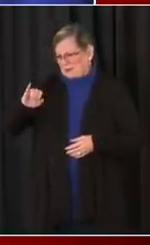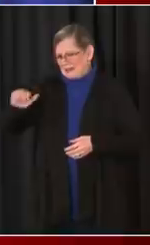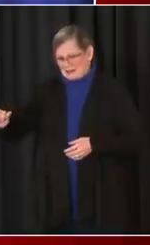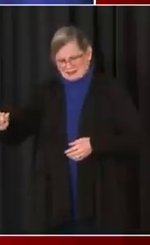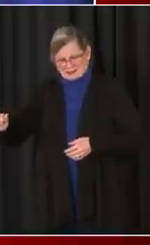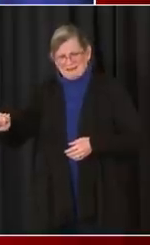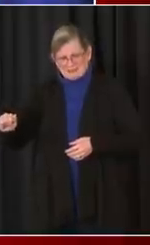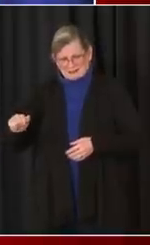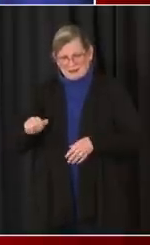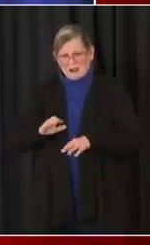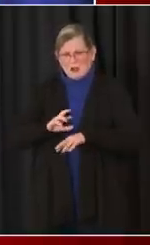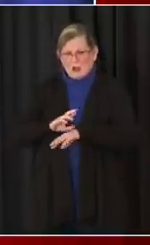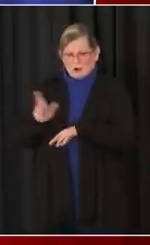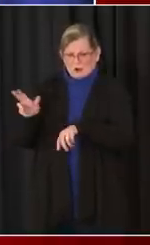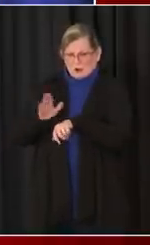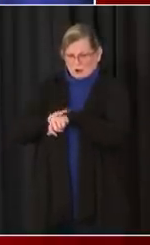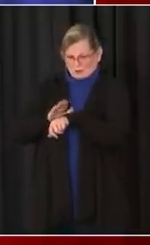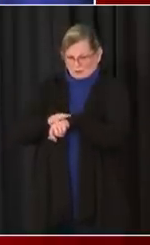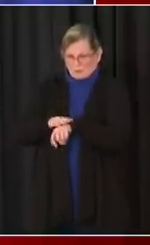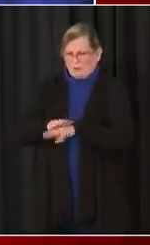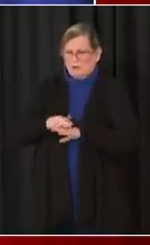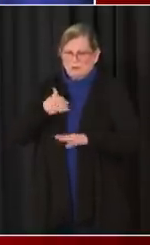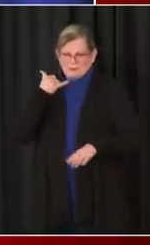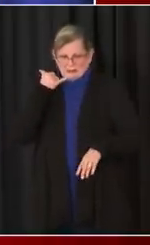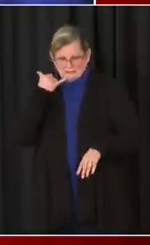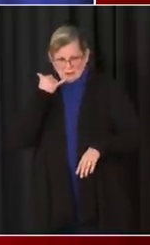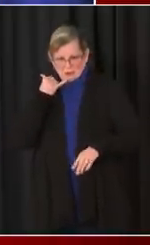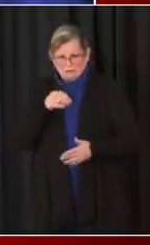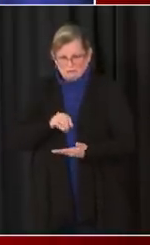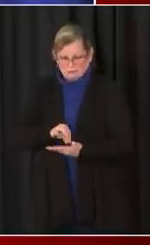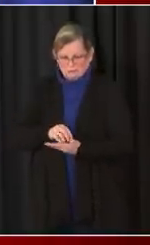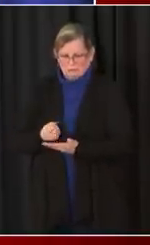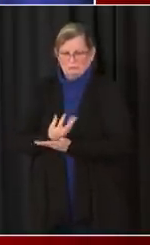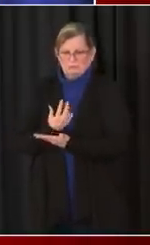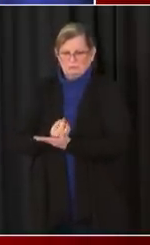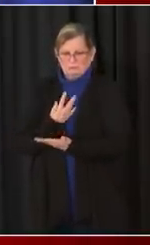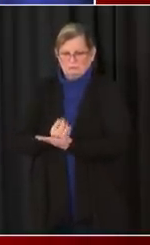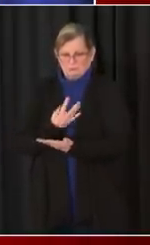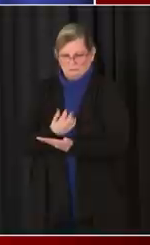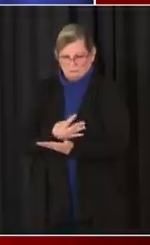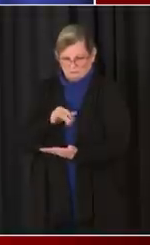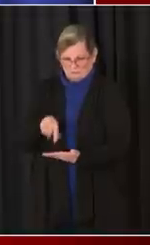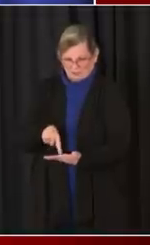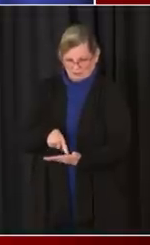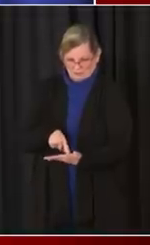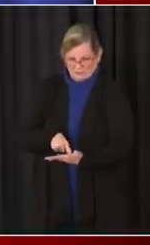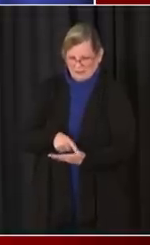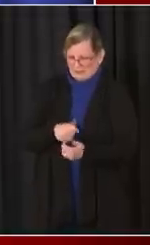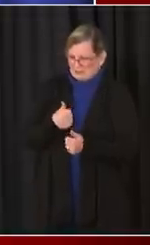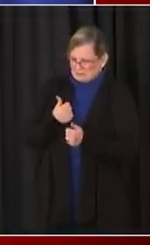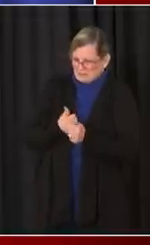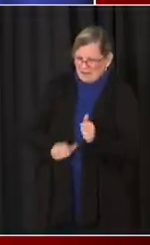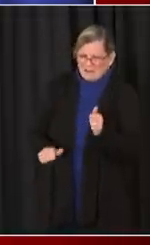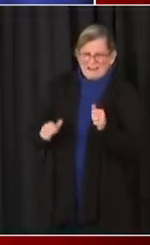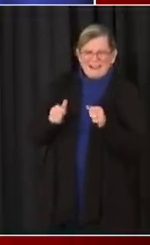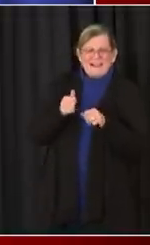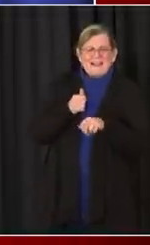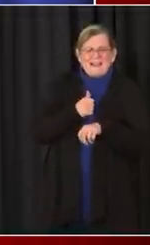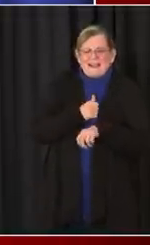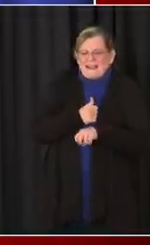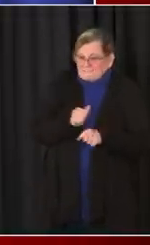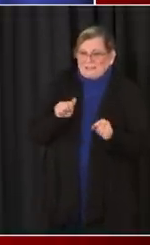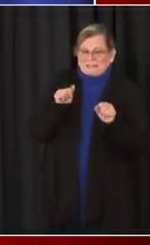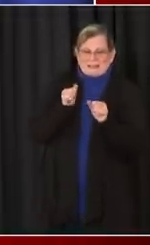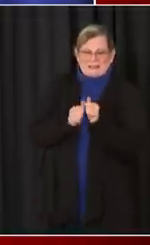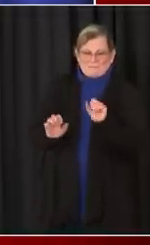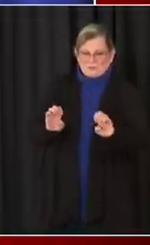includes district residents and people visiting the district. So we make every effort that people can comply with